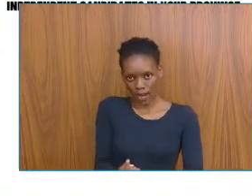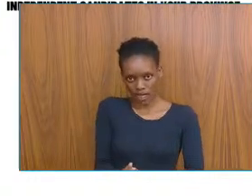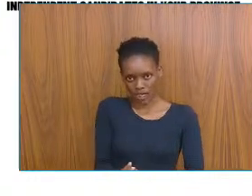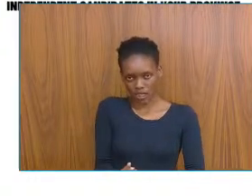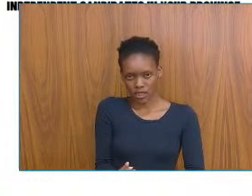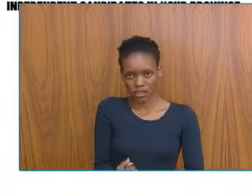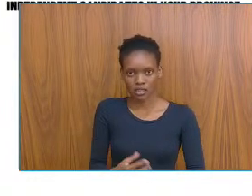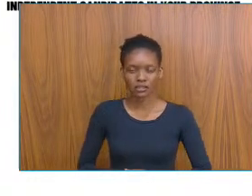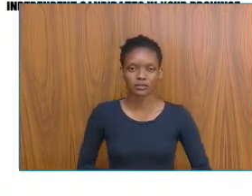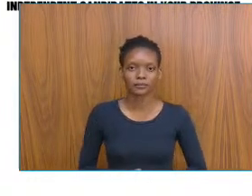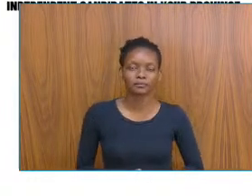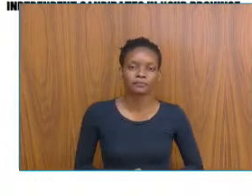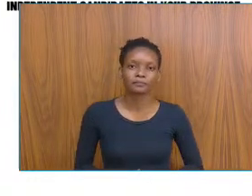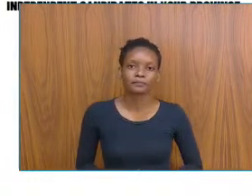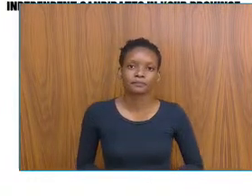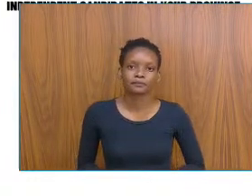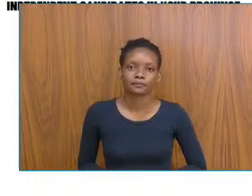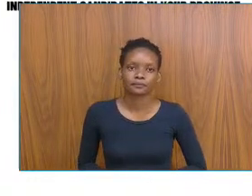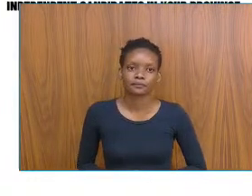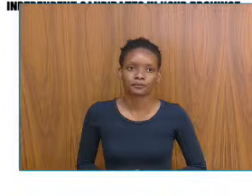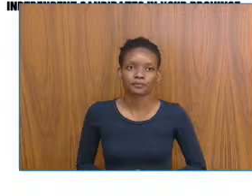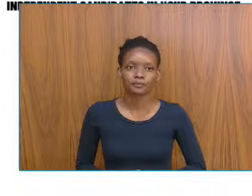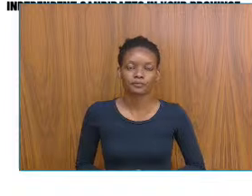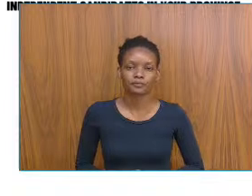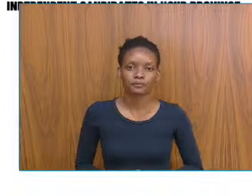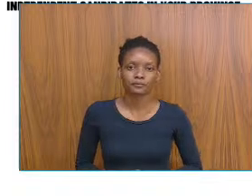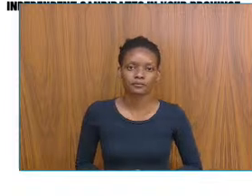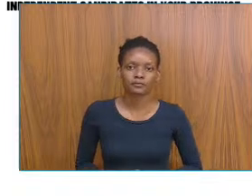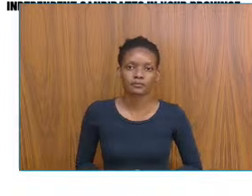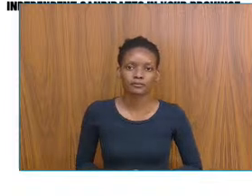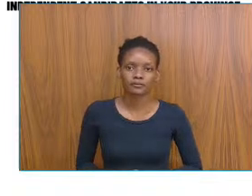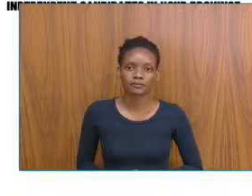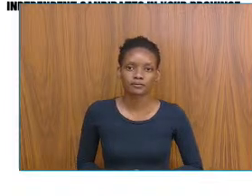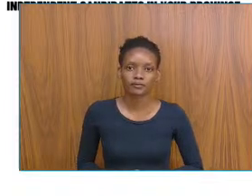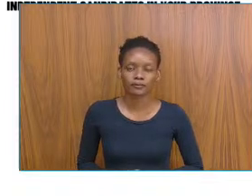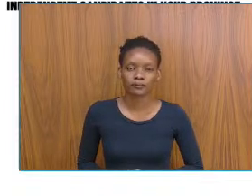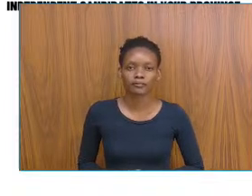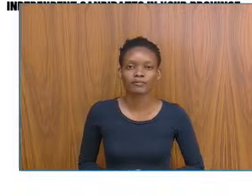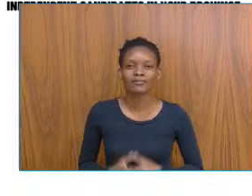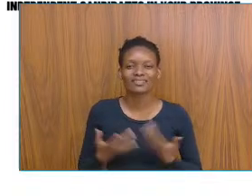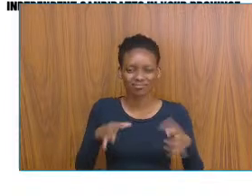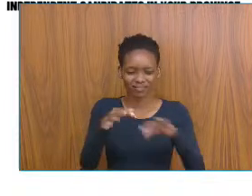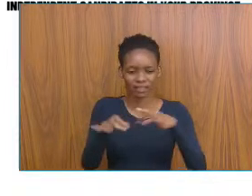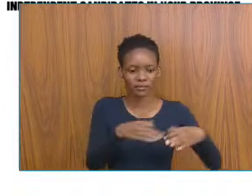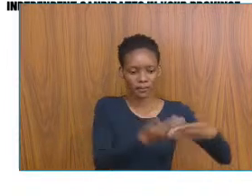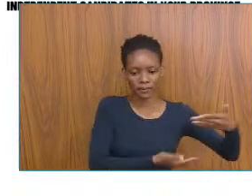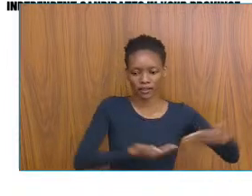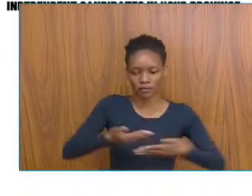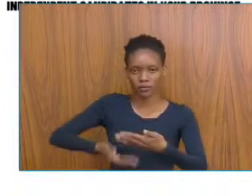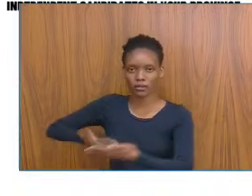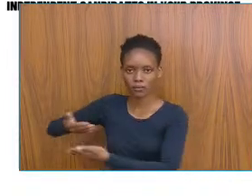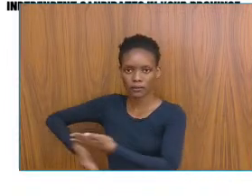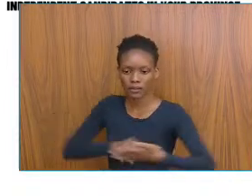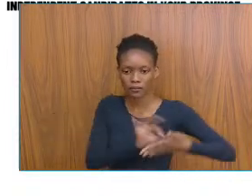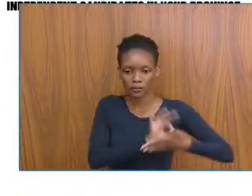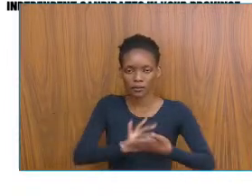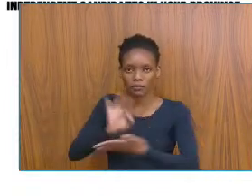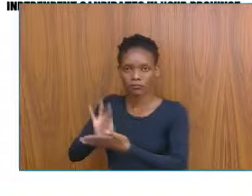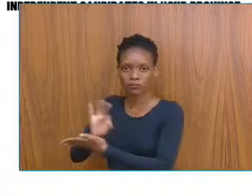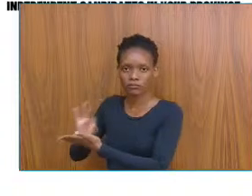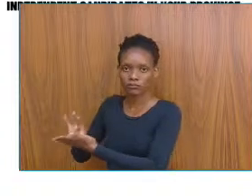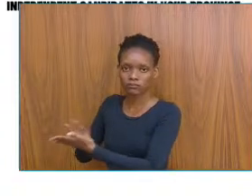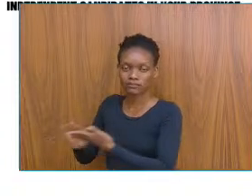Now, just to give you a sense of the three different ballot papers, the